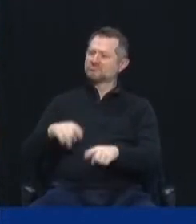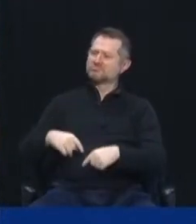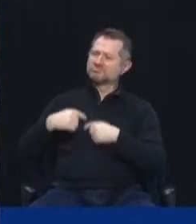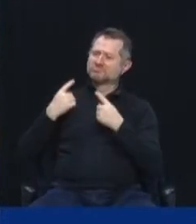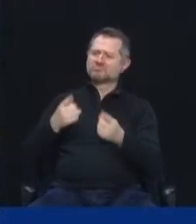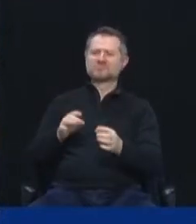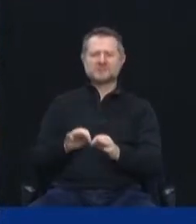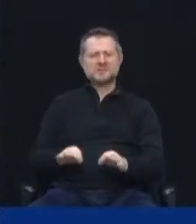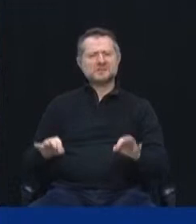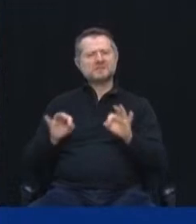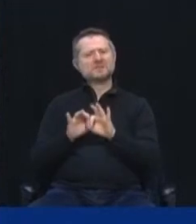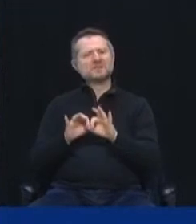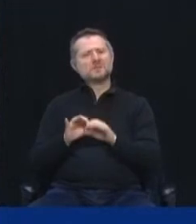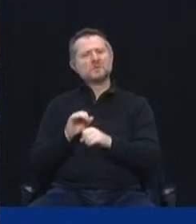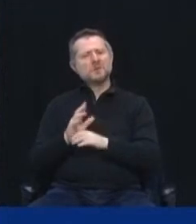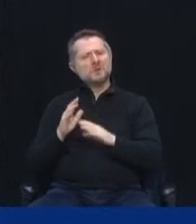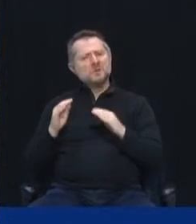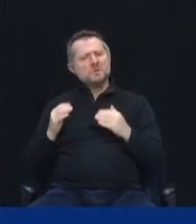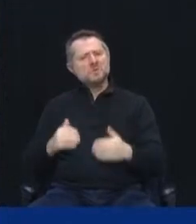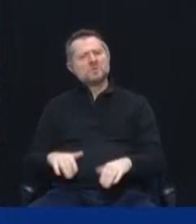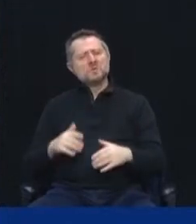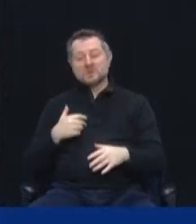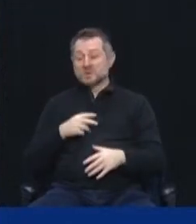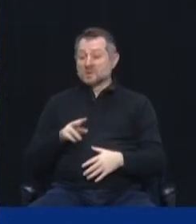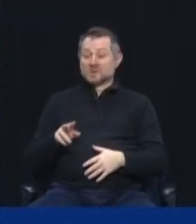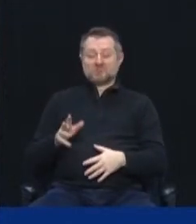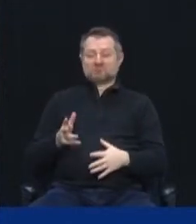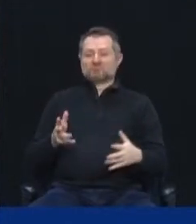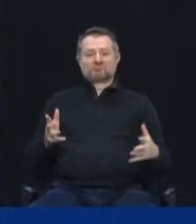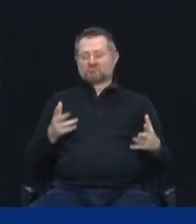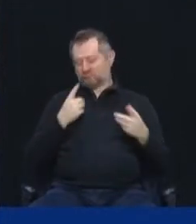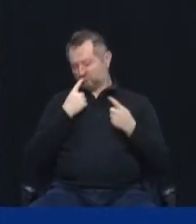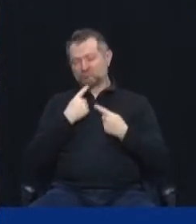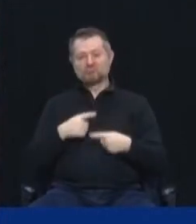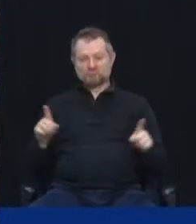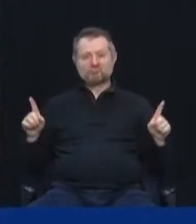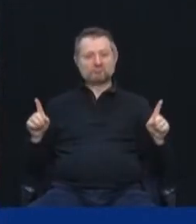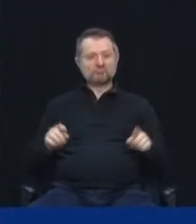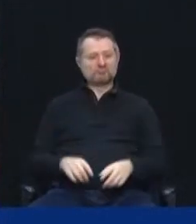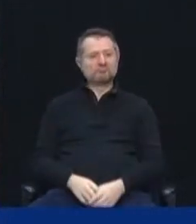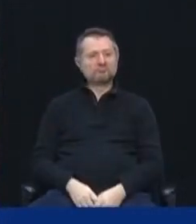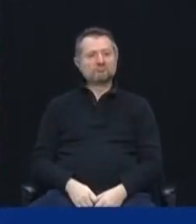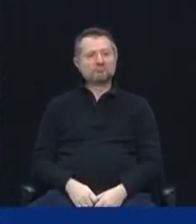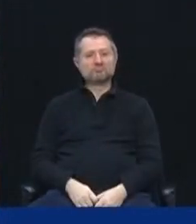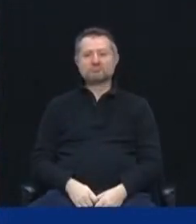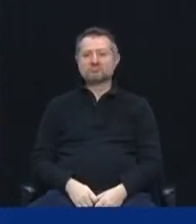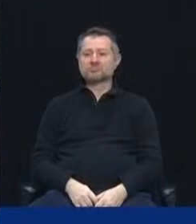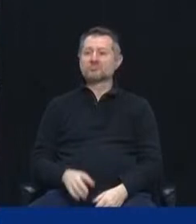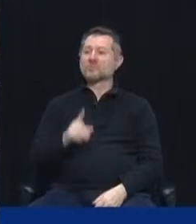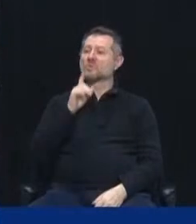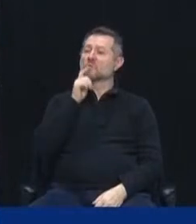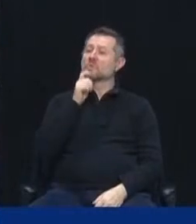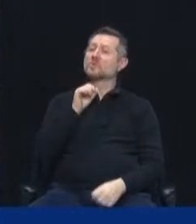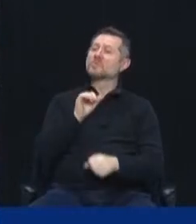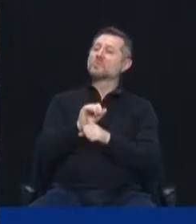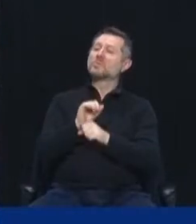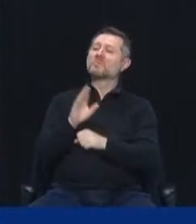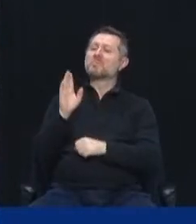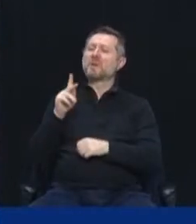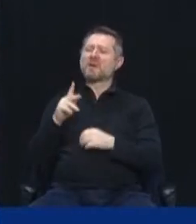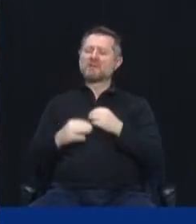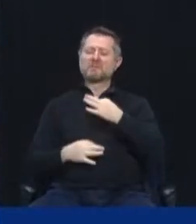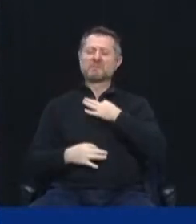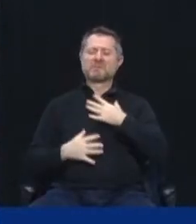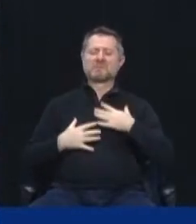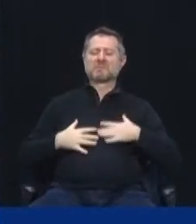and men who make this whole place work. It's not the fancy bankers. It's not the fancy